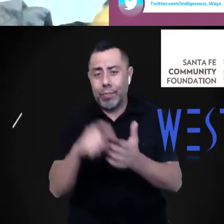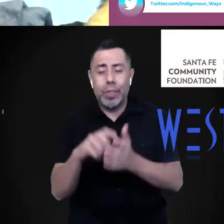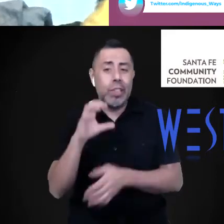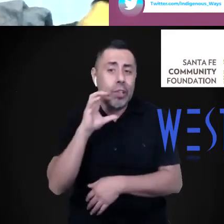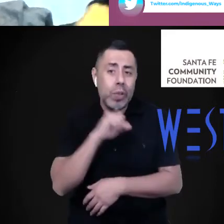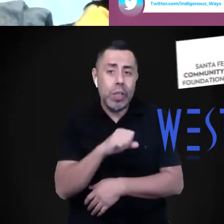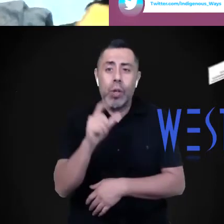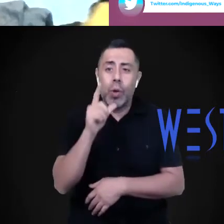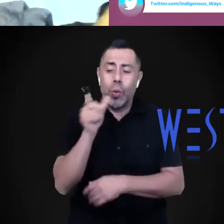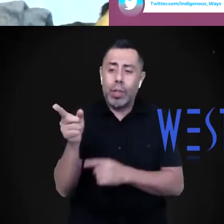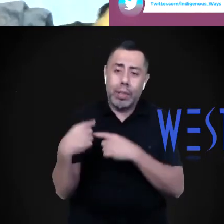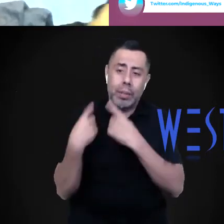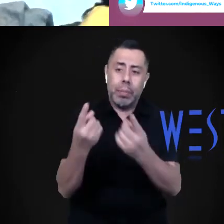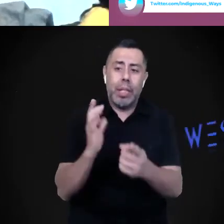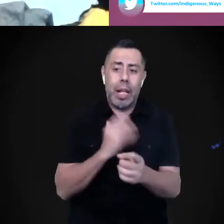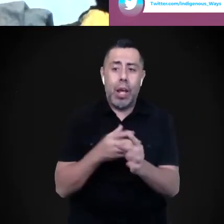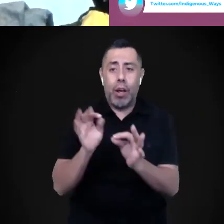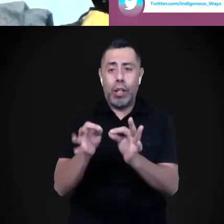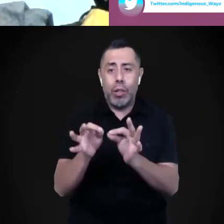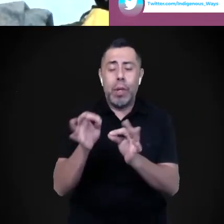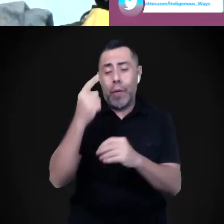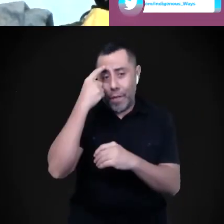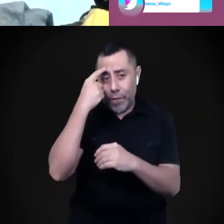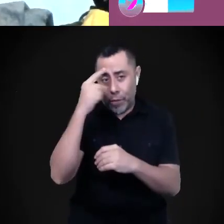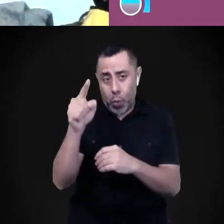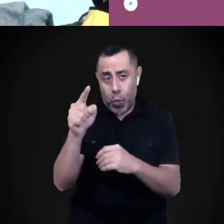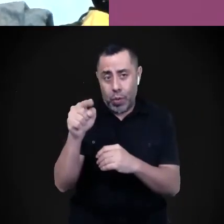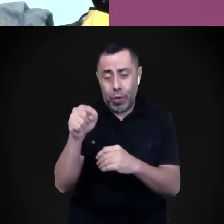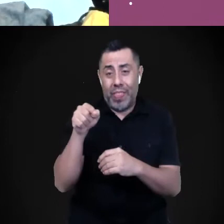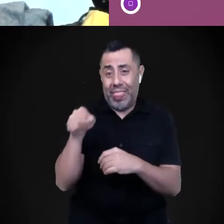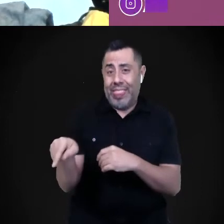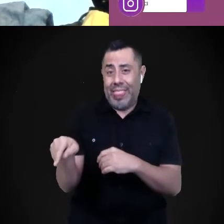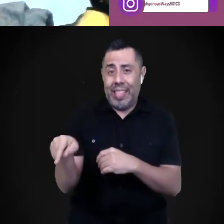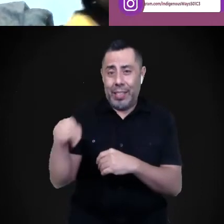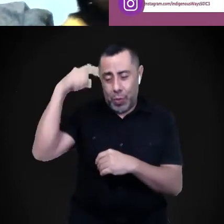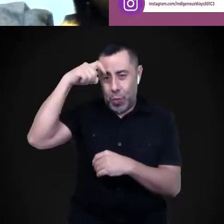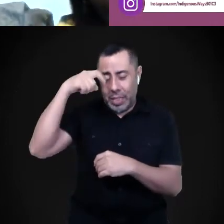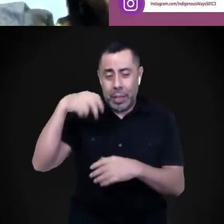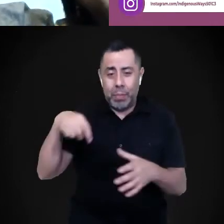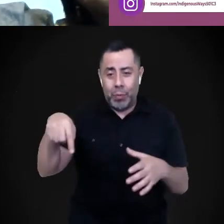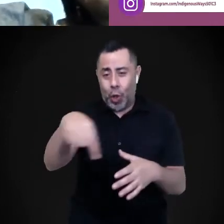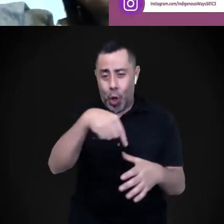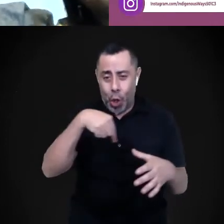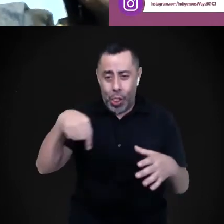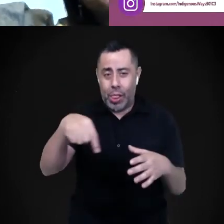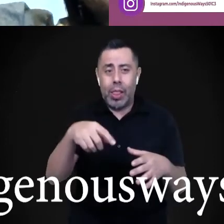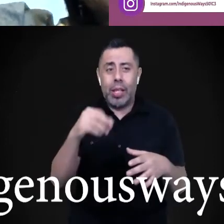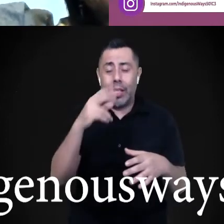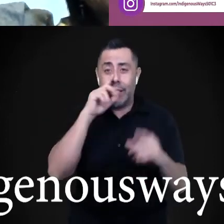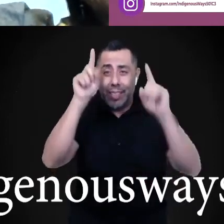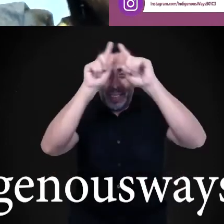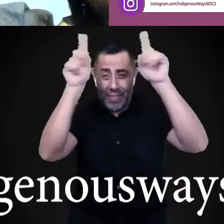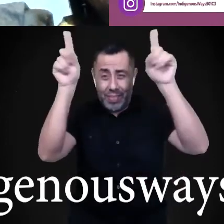been our interpreters for this wisdom circle. And above me, you'll see